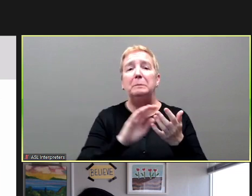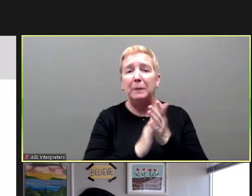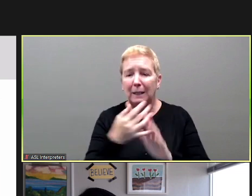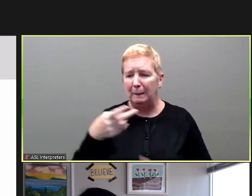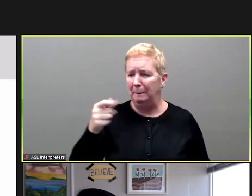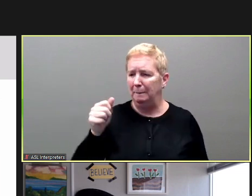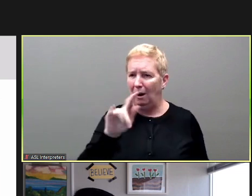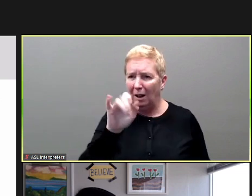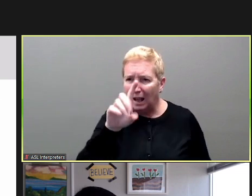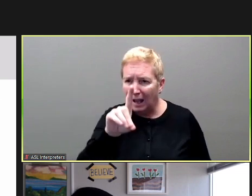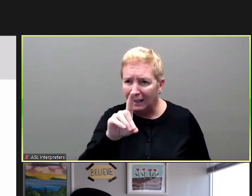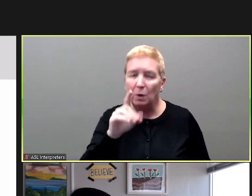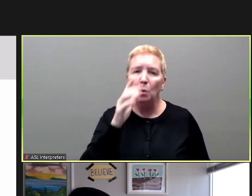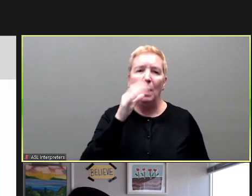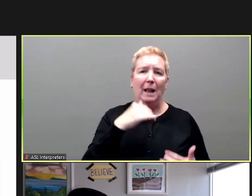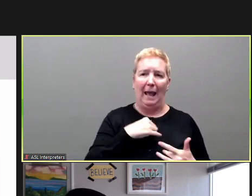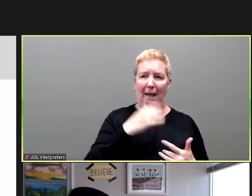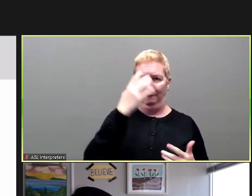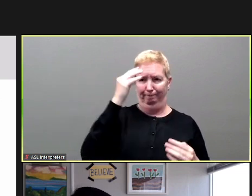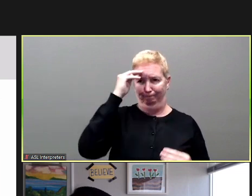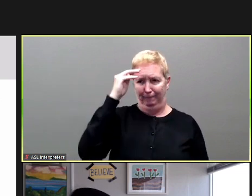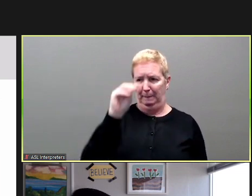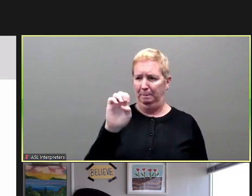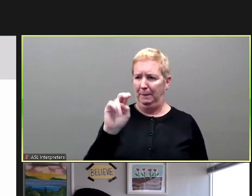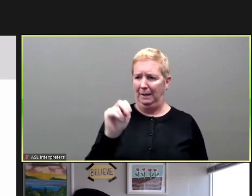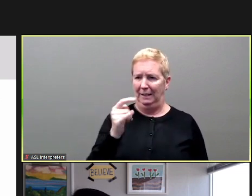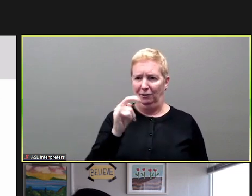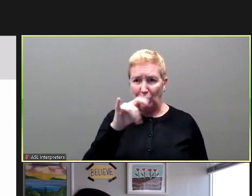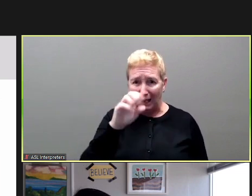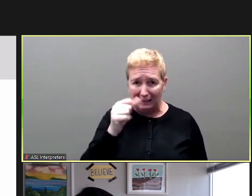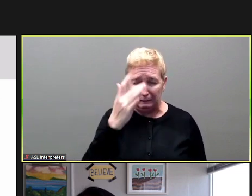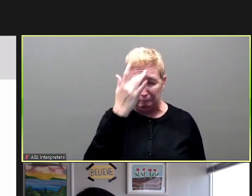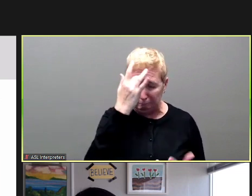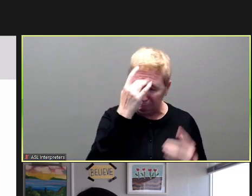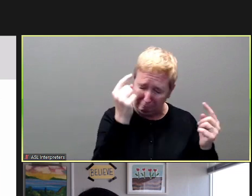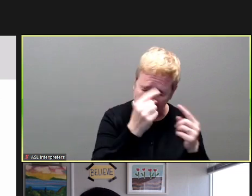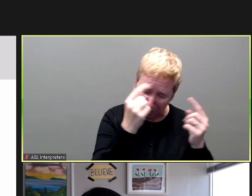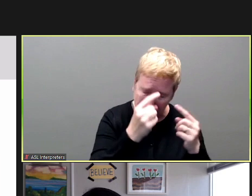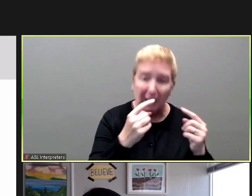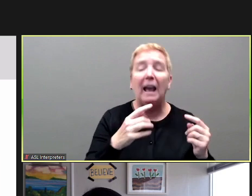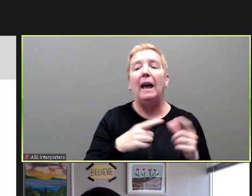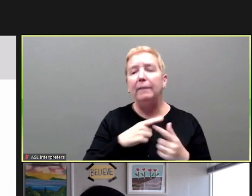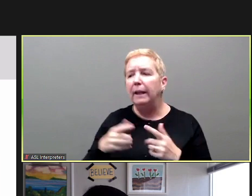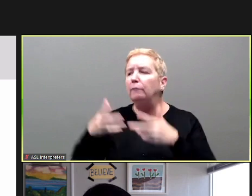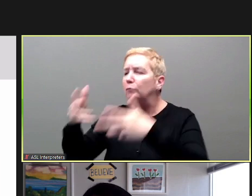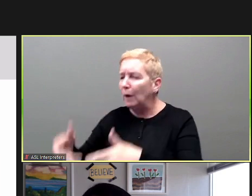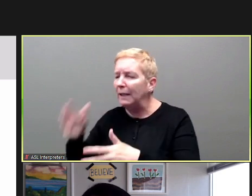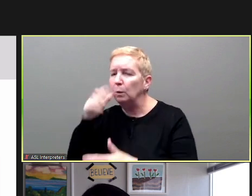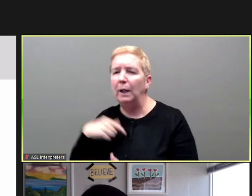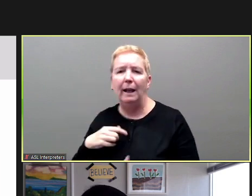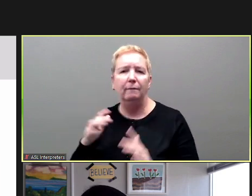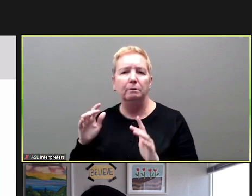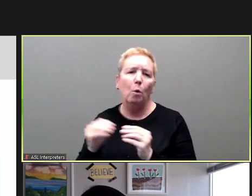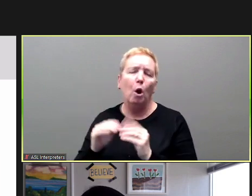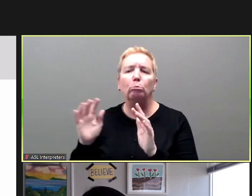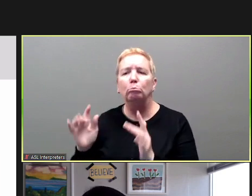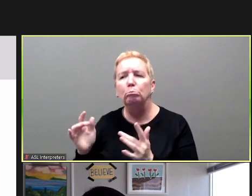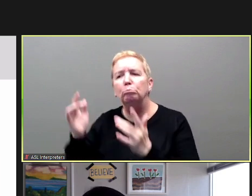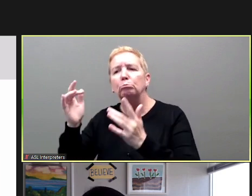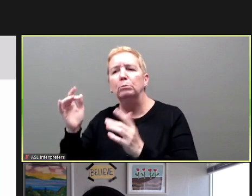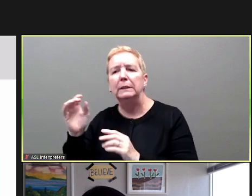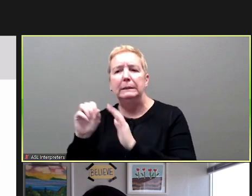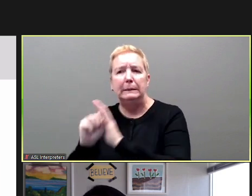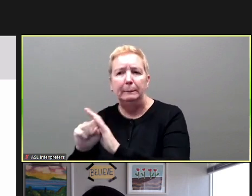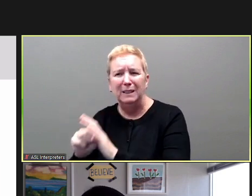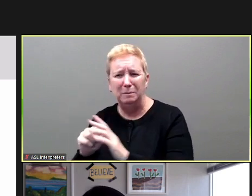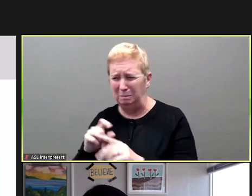meningitis. And then out of 200 kids, 191 would just have minor symptoms. But we don't want to have kids become paralyzed